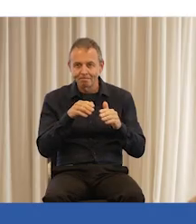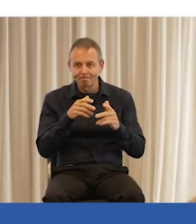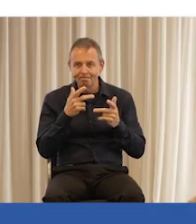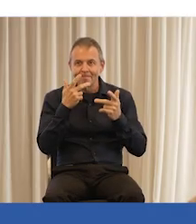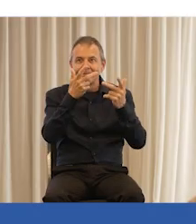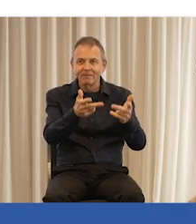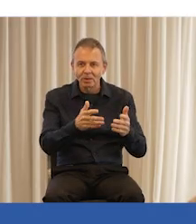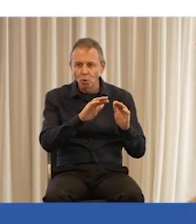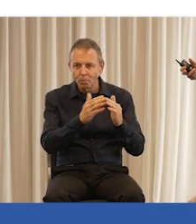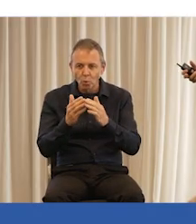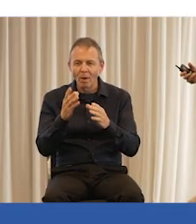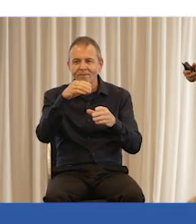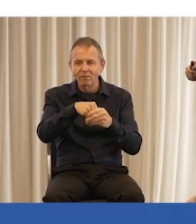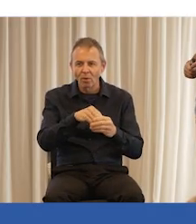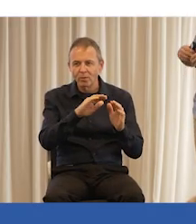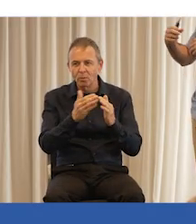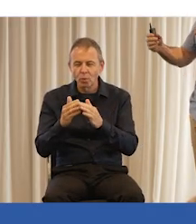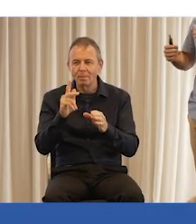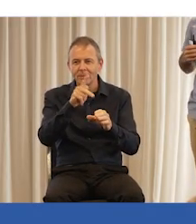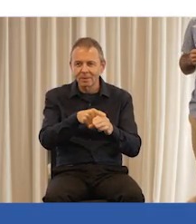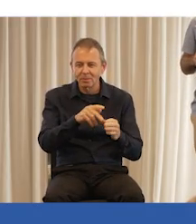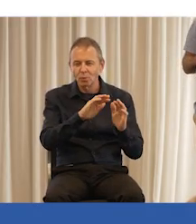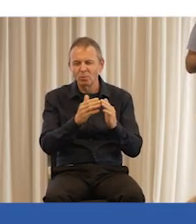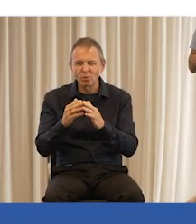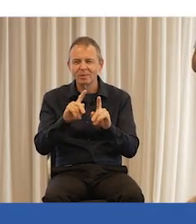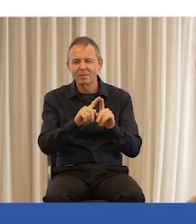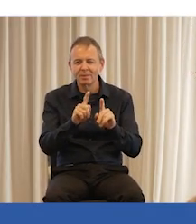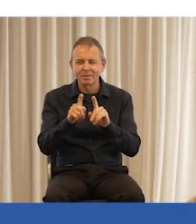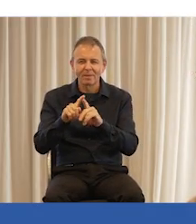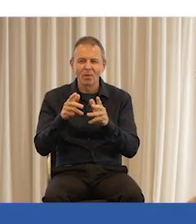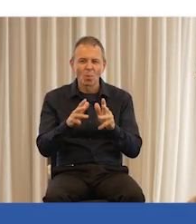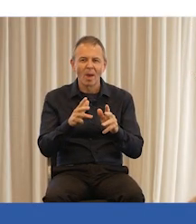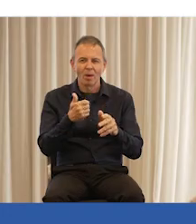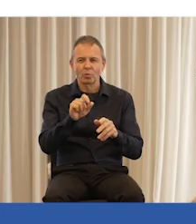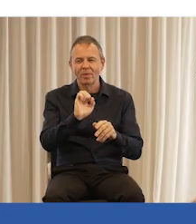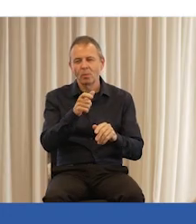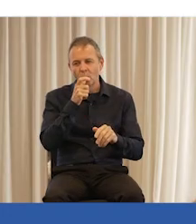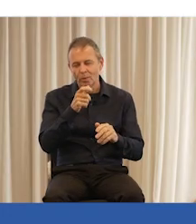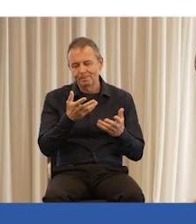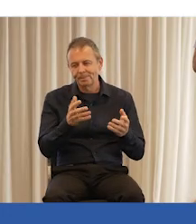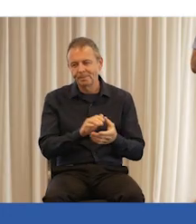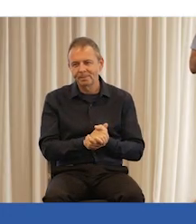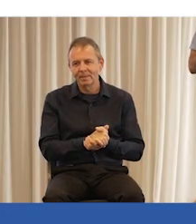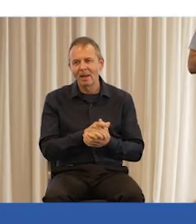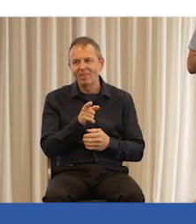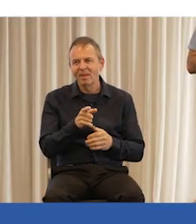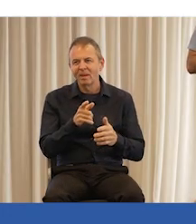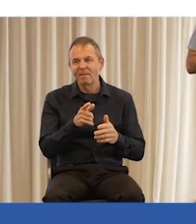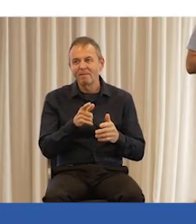being involved in community, participating in community, used in different ways. And for many, that